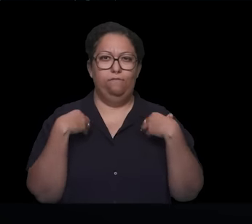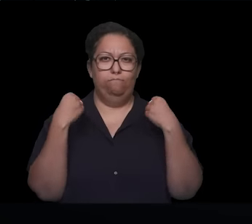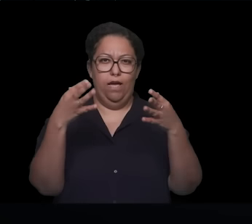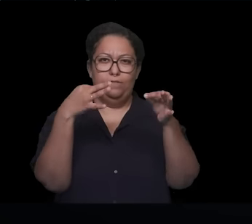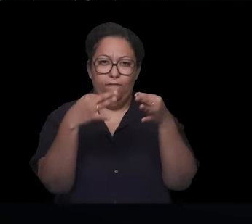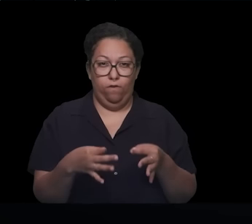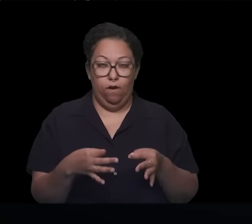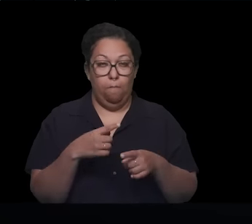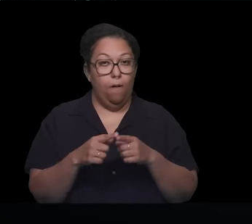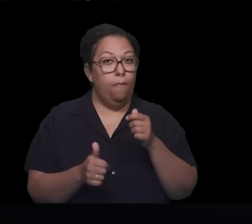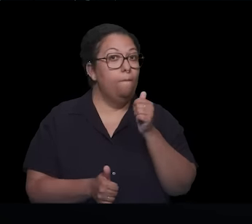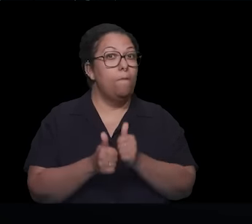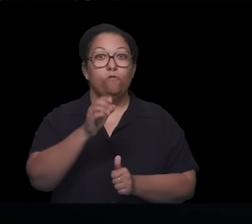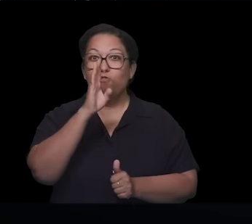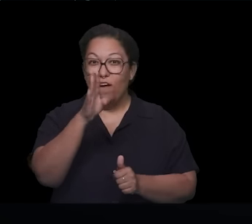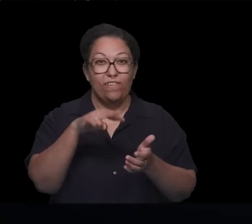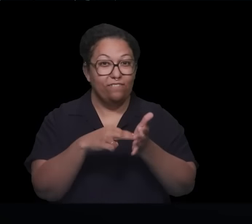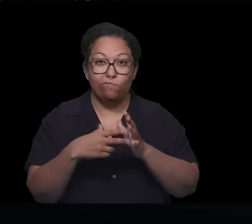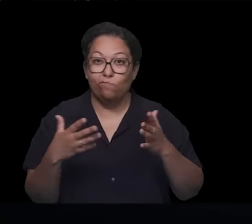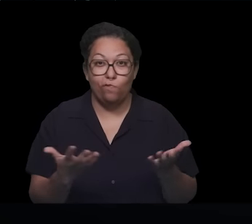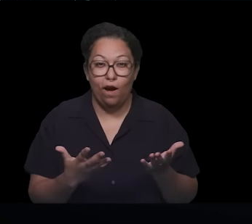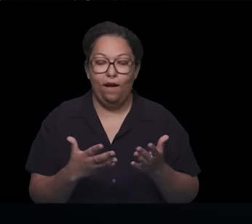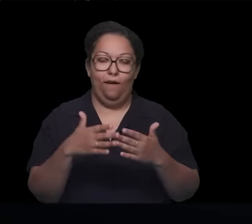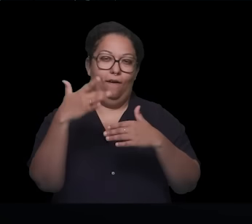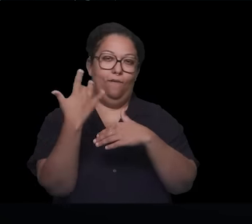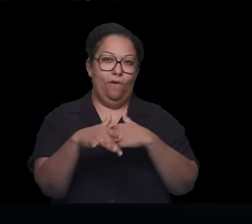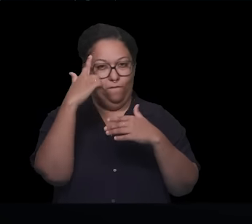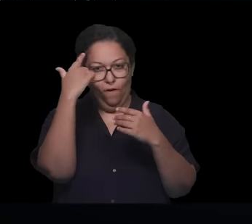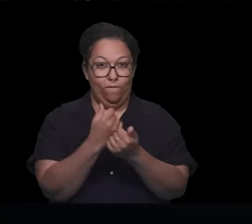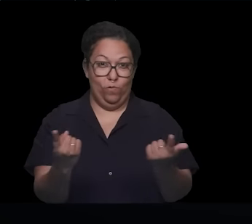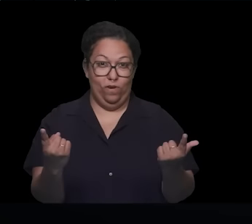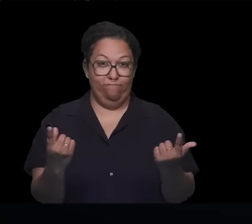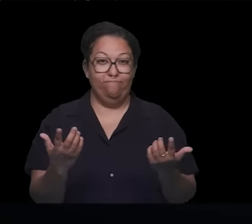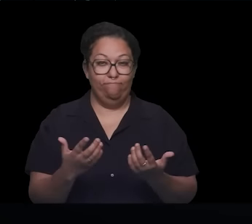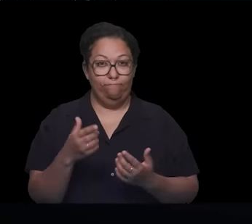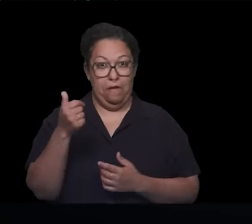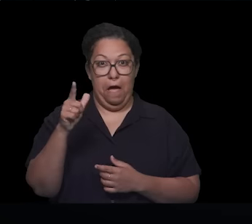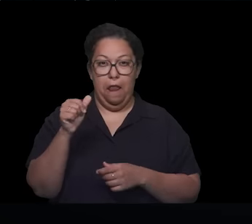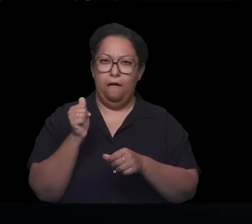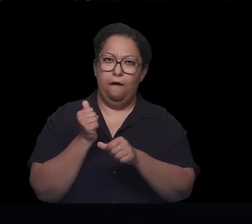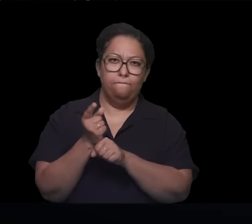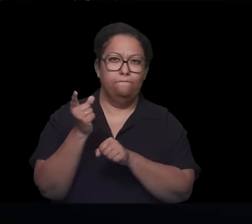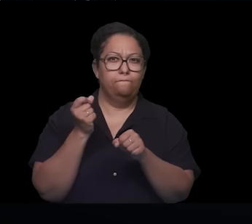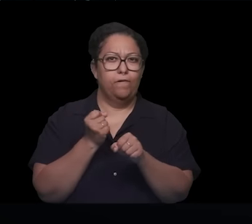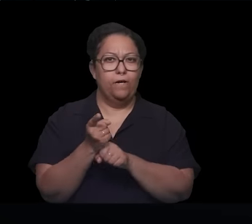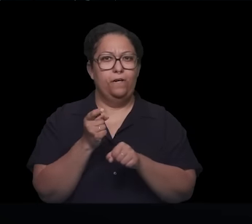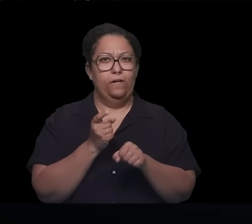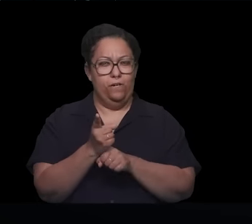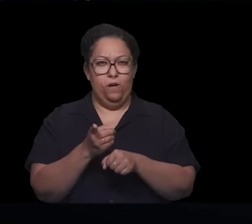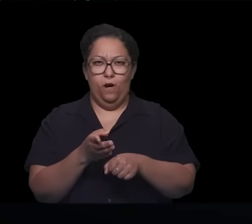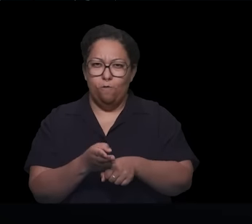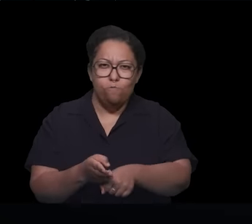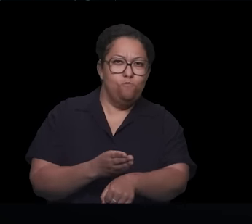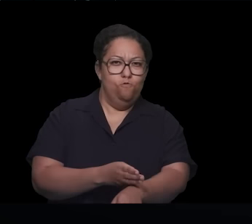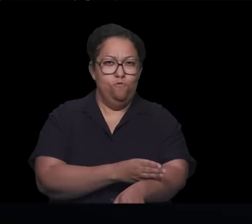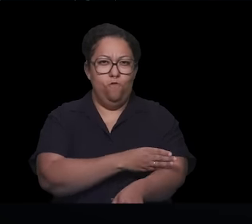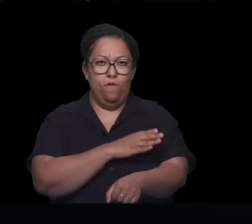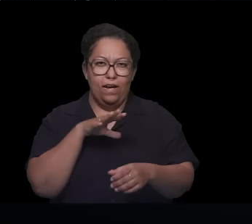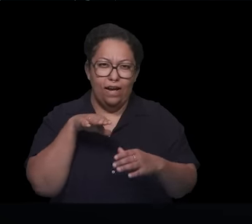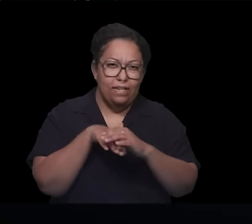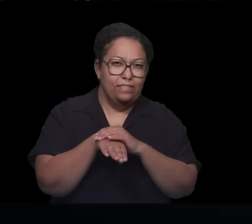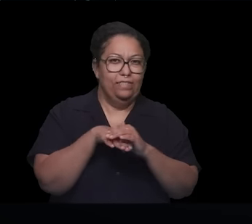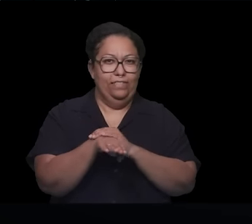has many definitions, but at its most straightforward, it simply means it is available to everyone. The gala every year strives to